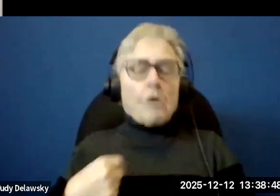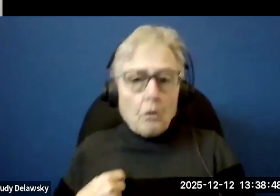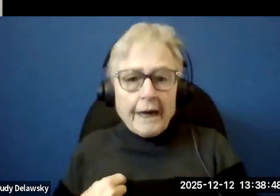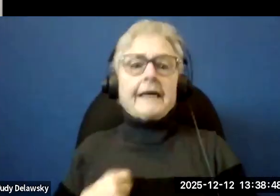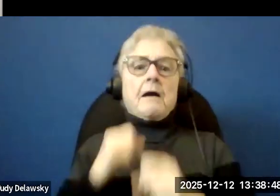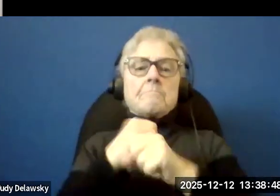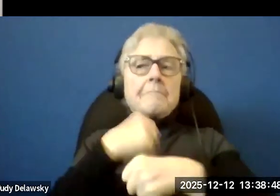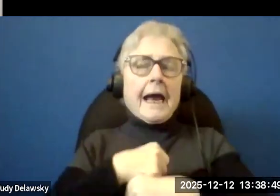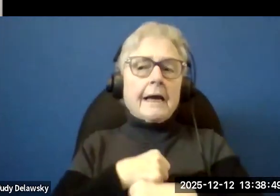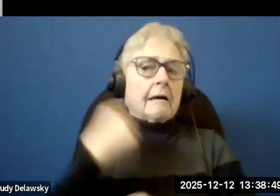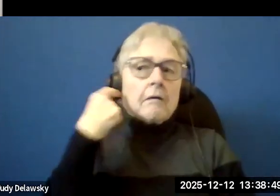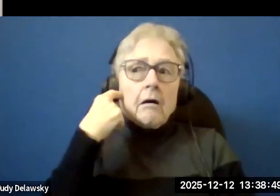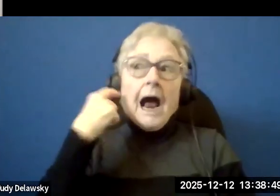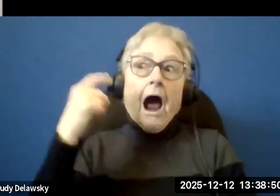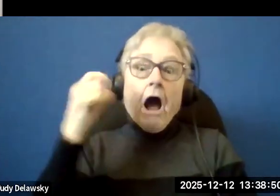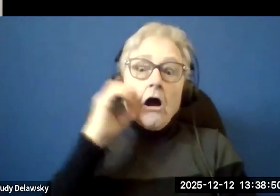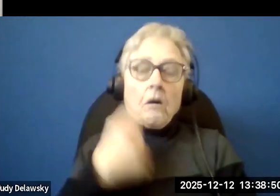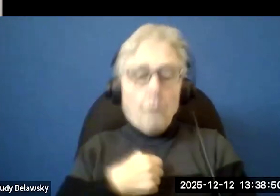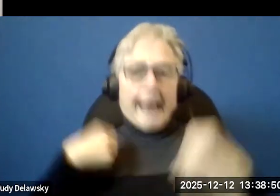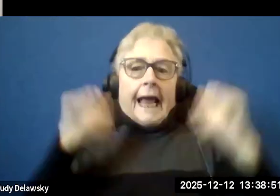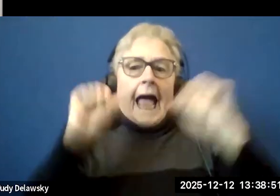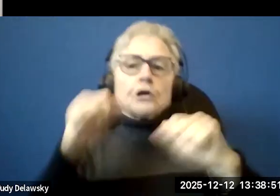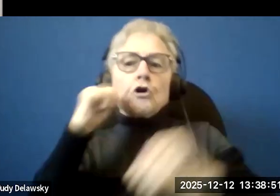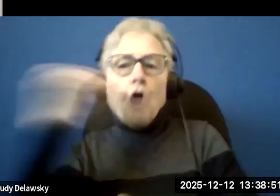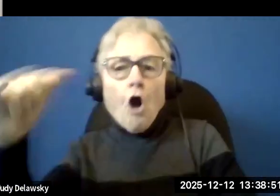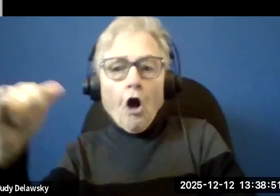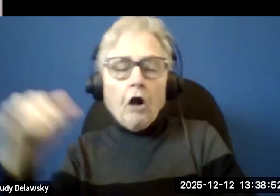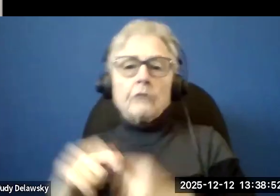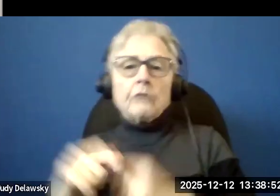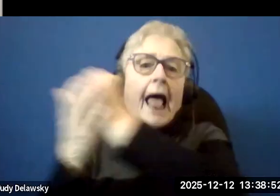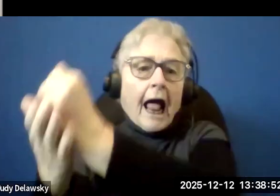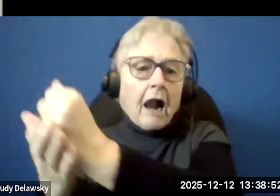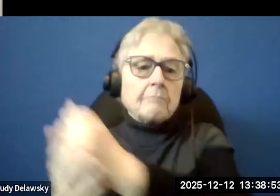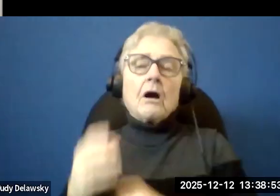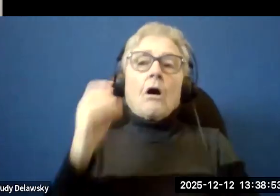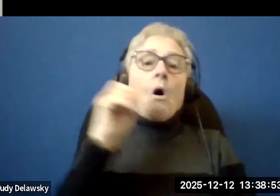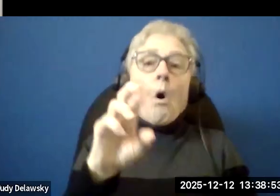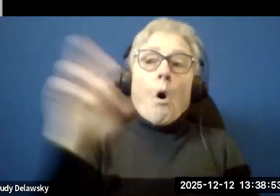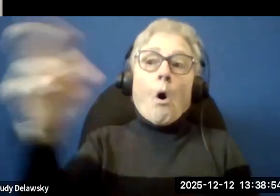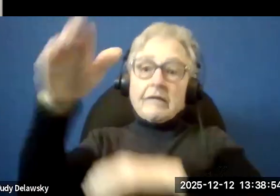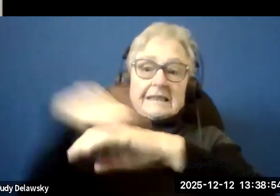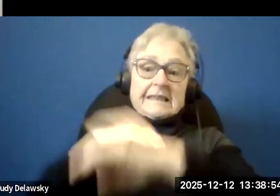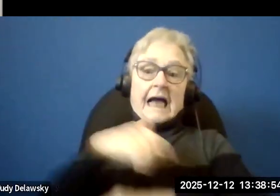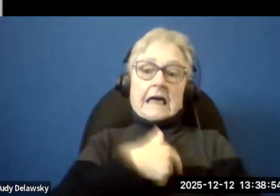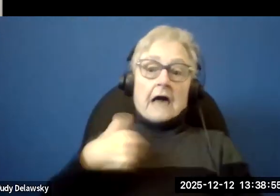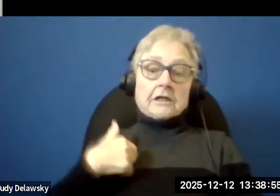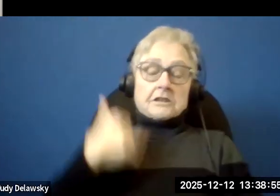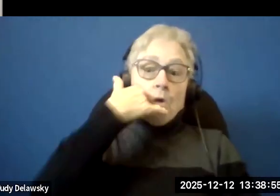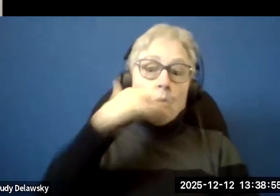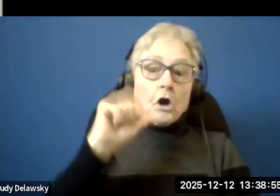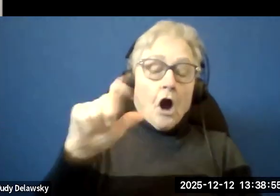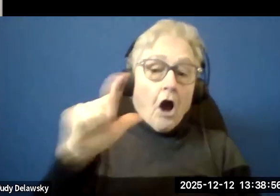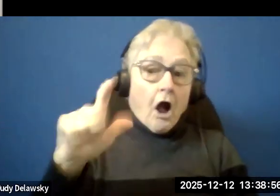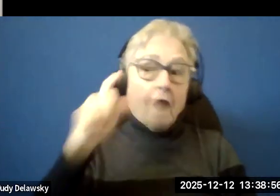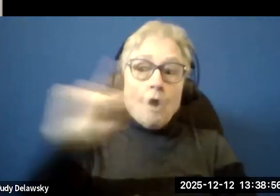an operation. And those other teams are coming out as well, or they're sending us a phone number for an on-call person,